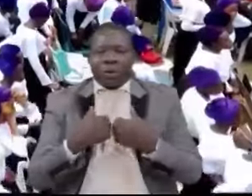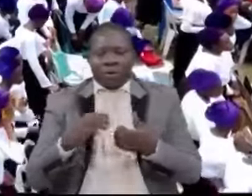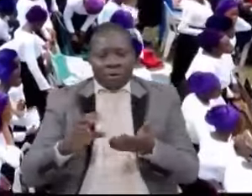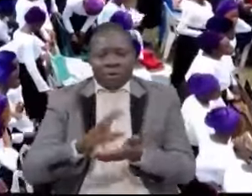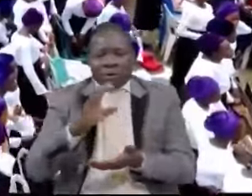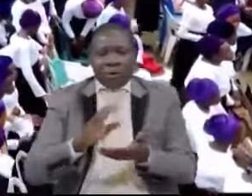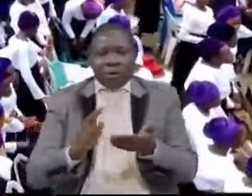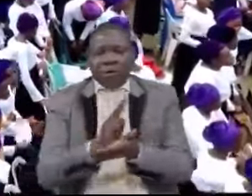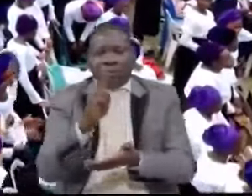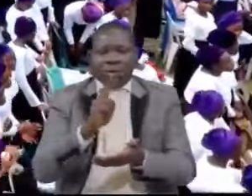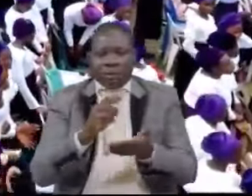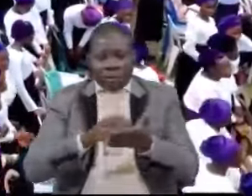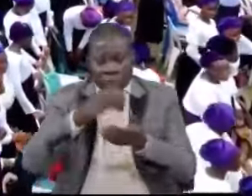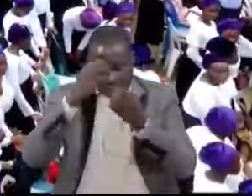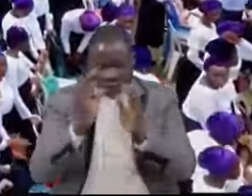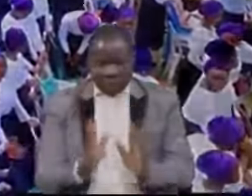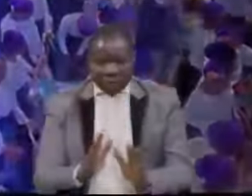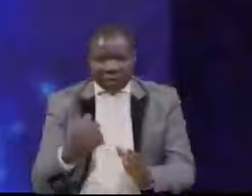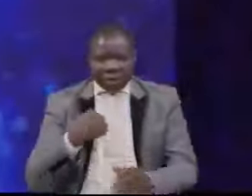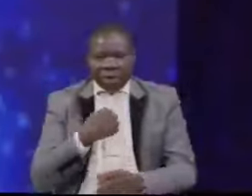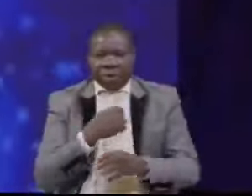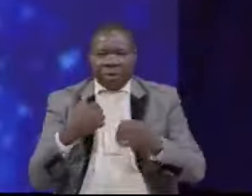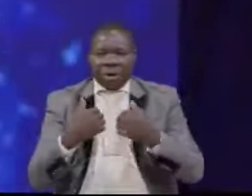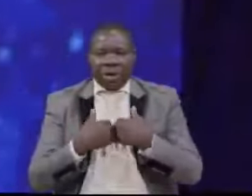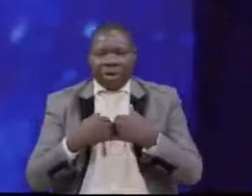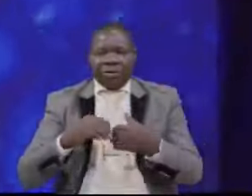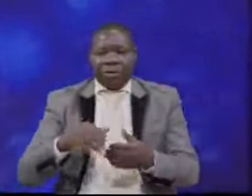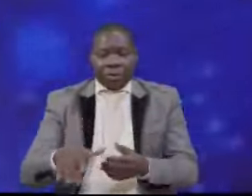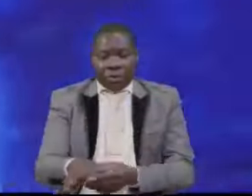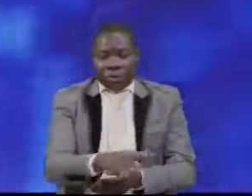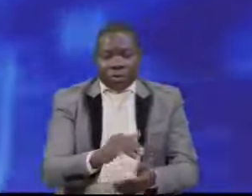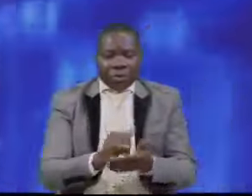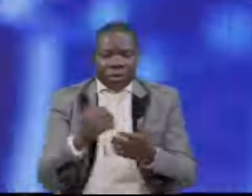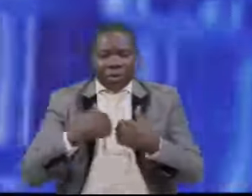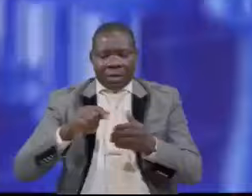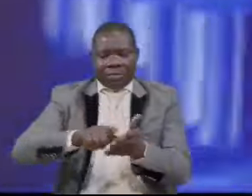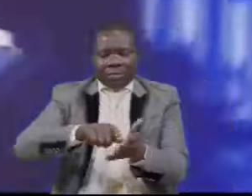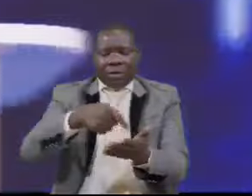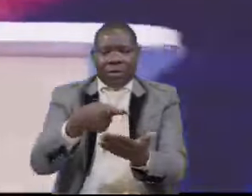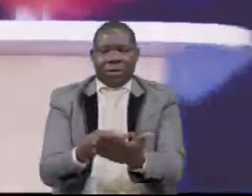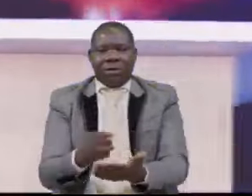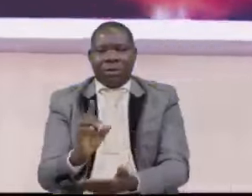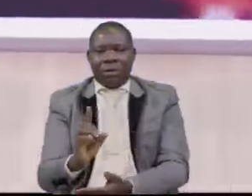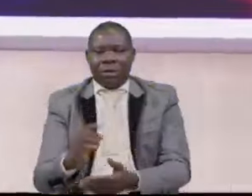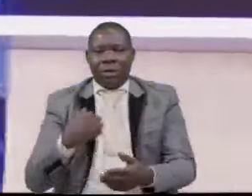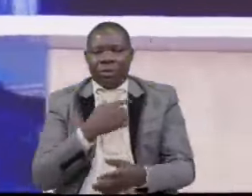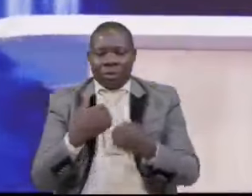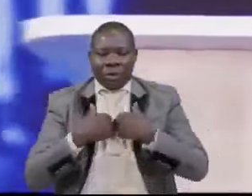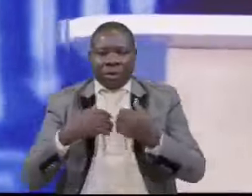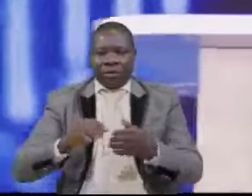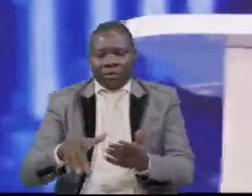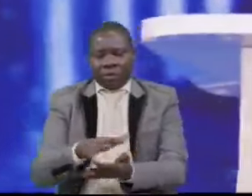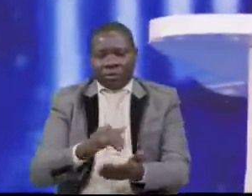students. We have those who have graduated. We have those who have gone through youth service,